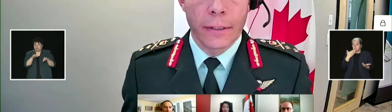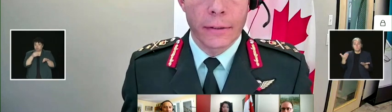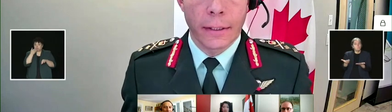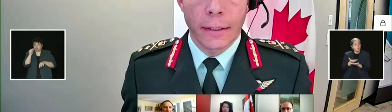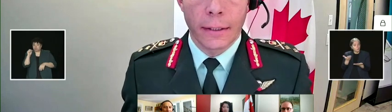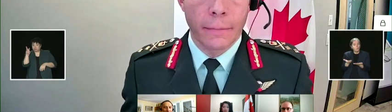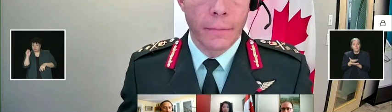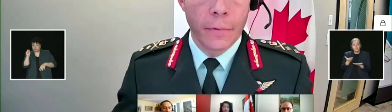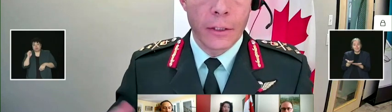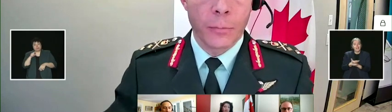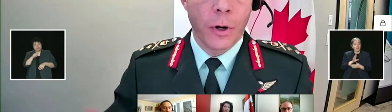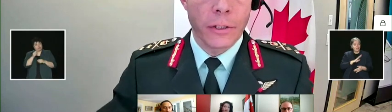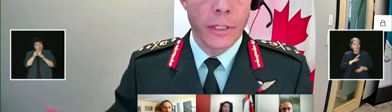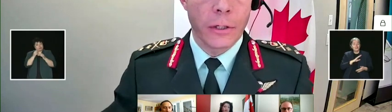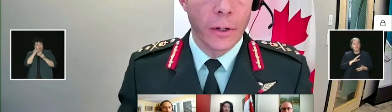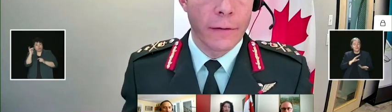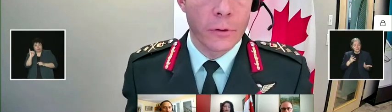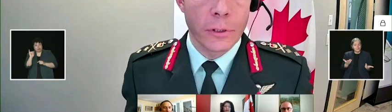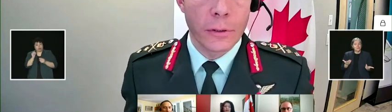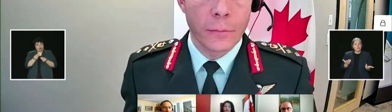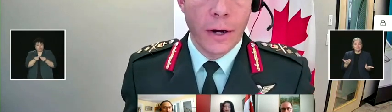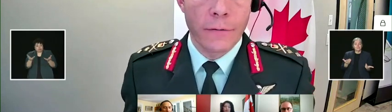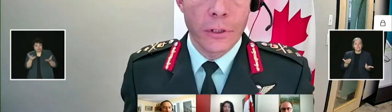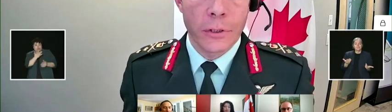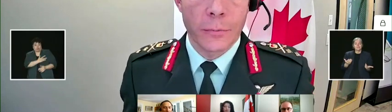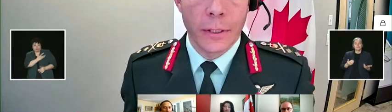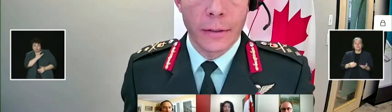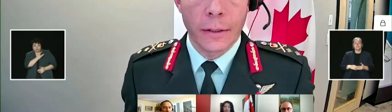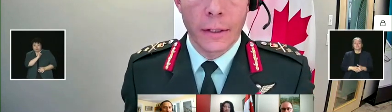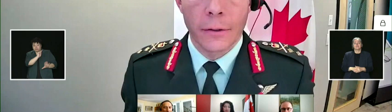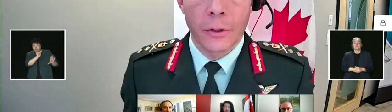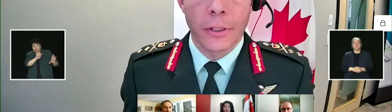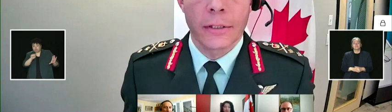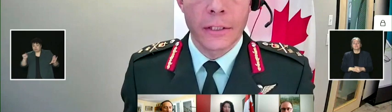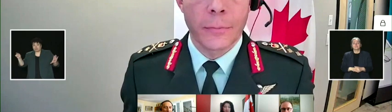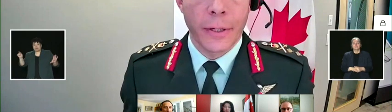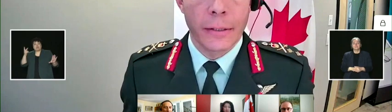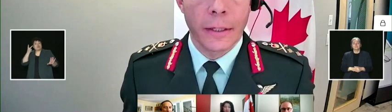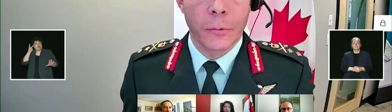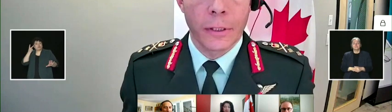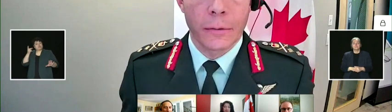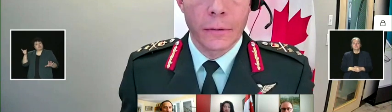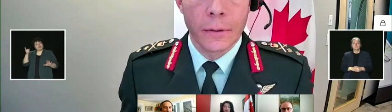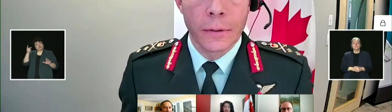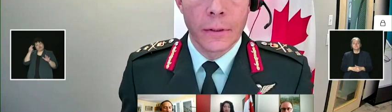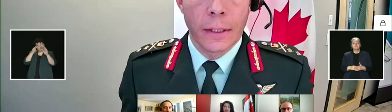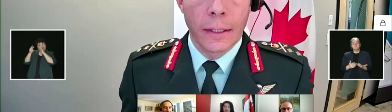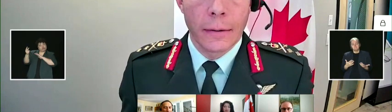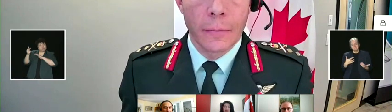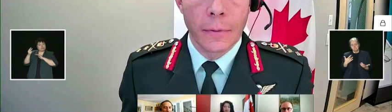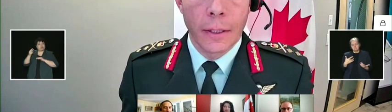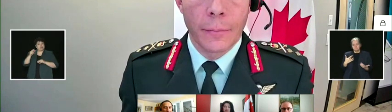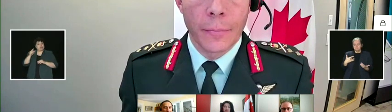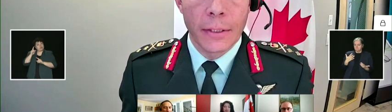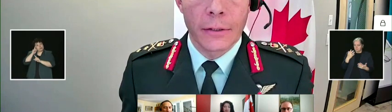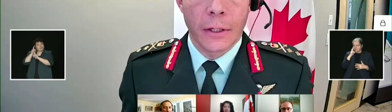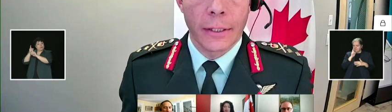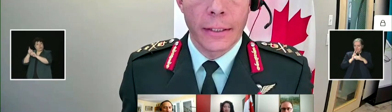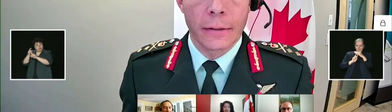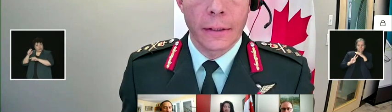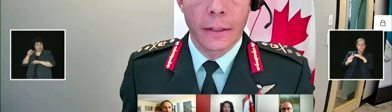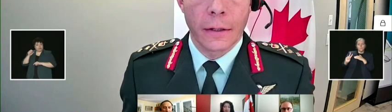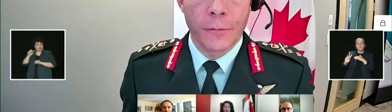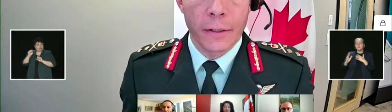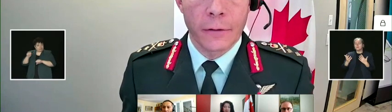how that is processed at all levels in provinces, but you could anticipate that we can meet that